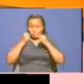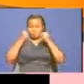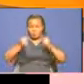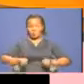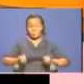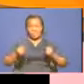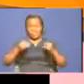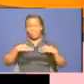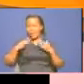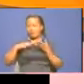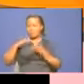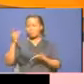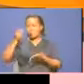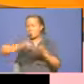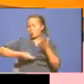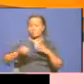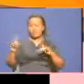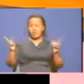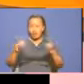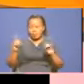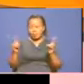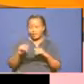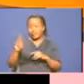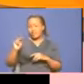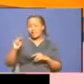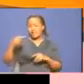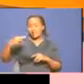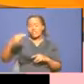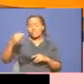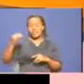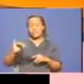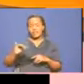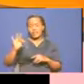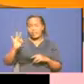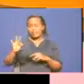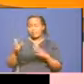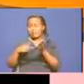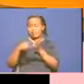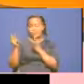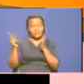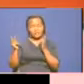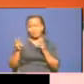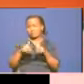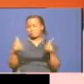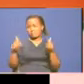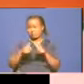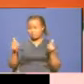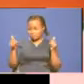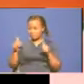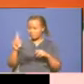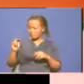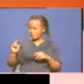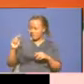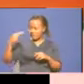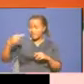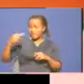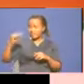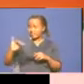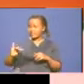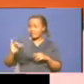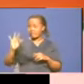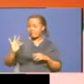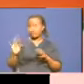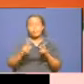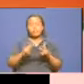just covered under the NHIF as well. Mm-hmm. The NHIF plays a very important role. It plays a vital role, and I just want to thank the